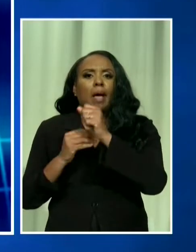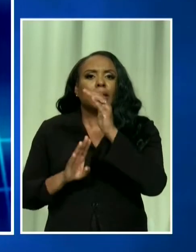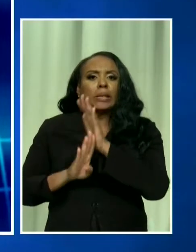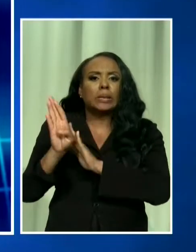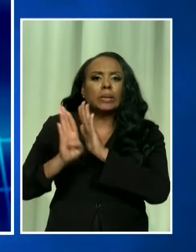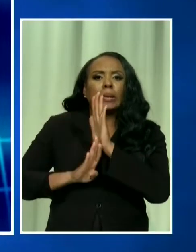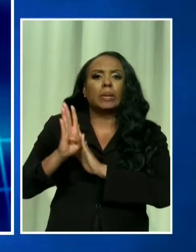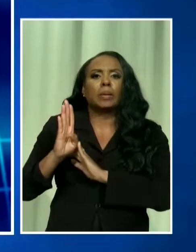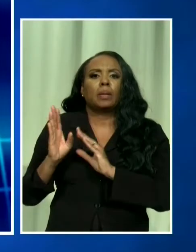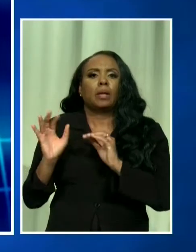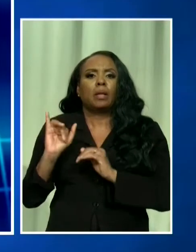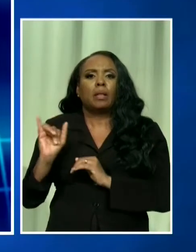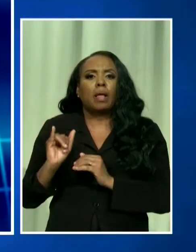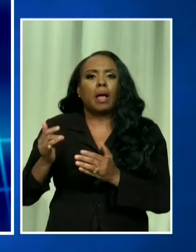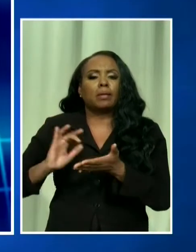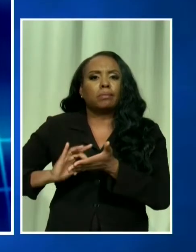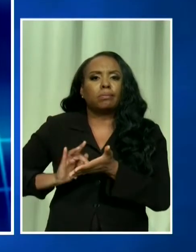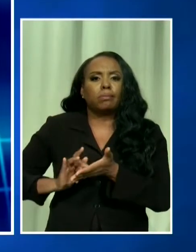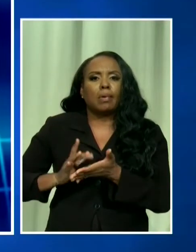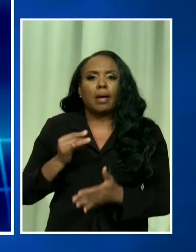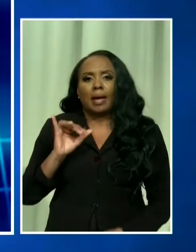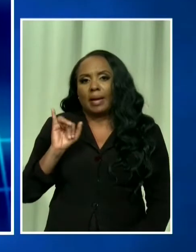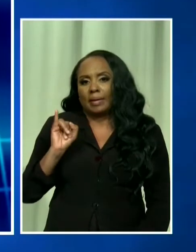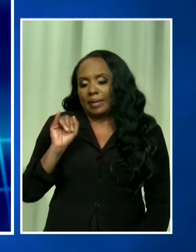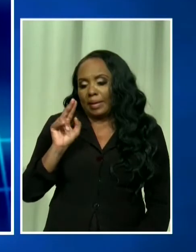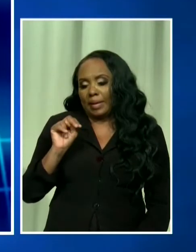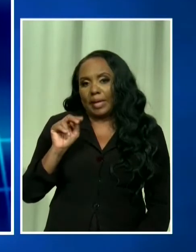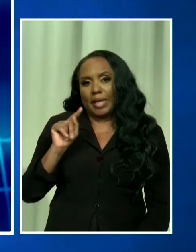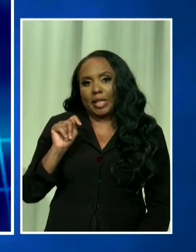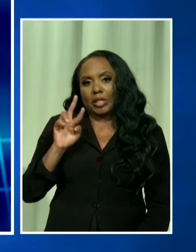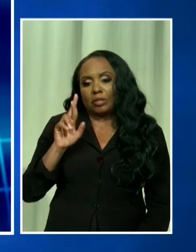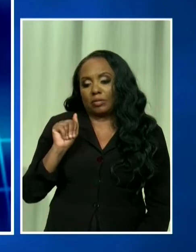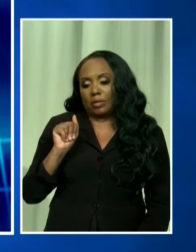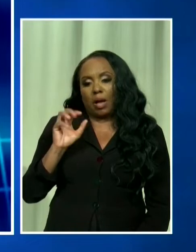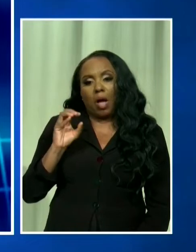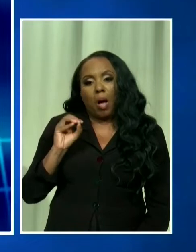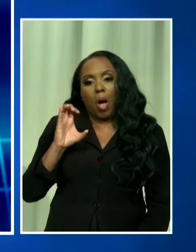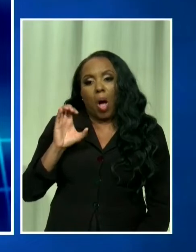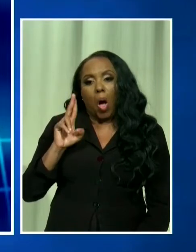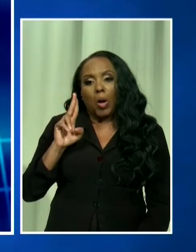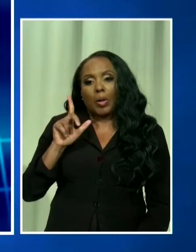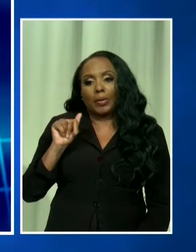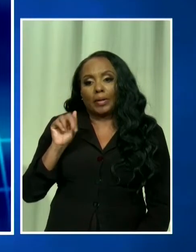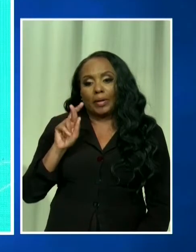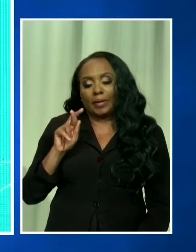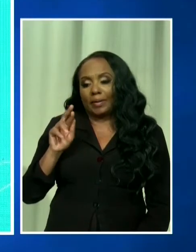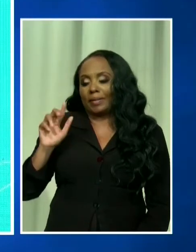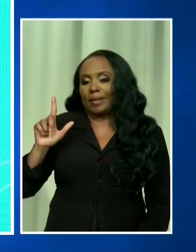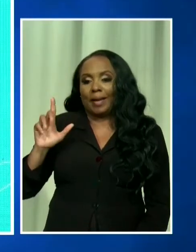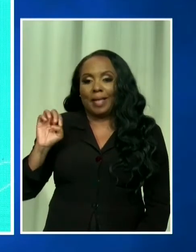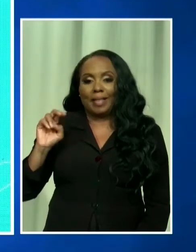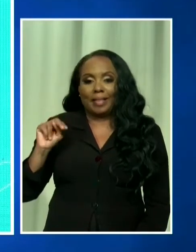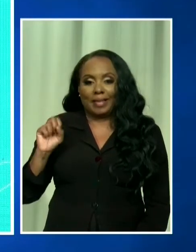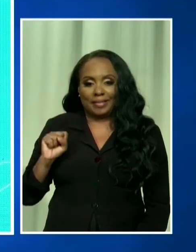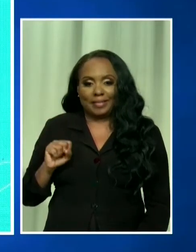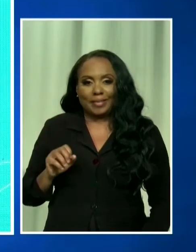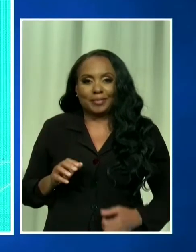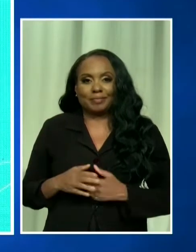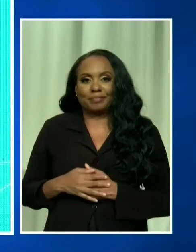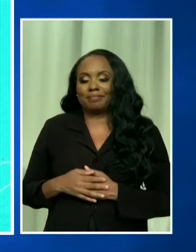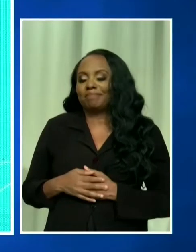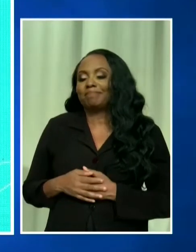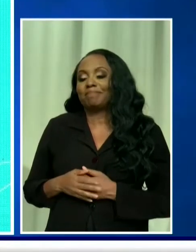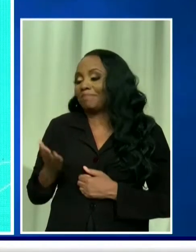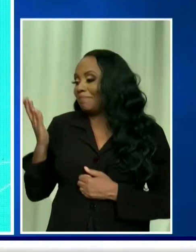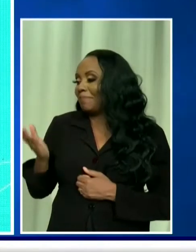entities, including pharmaceutical and intraocular lens manufacturing. By November of this year, we will